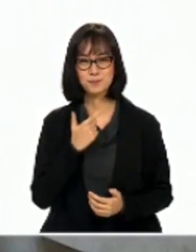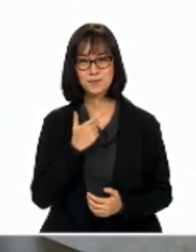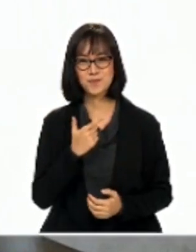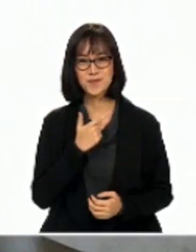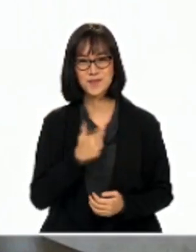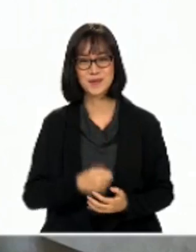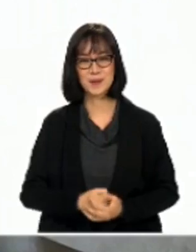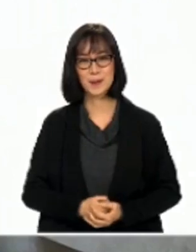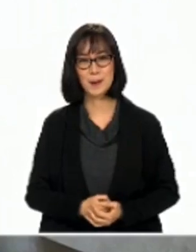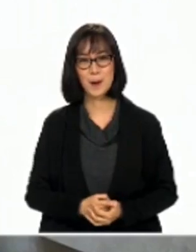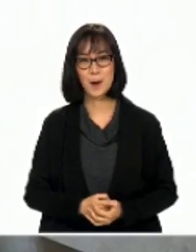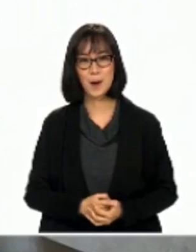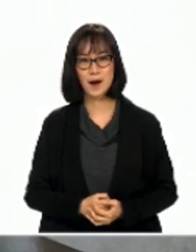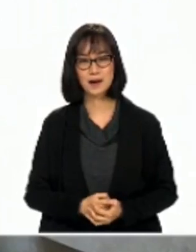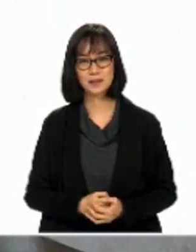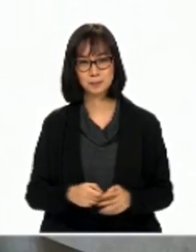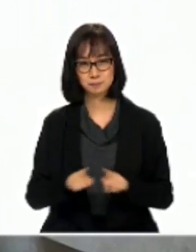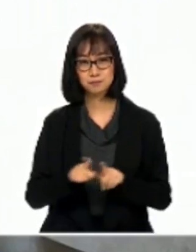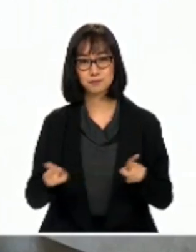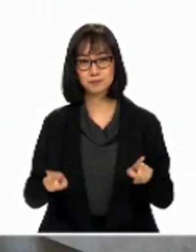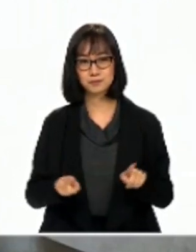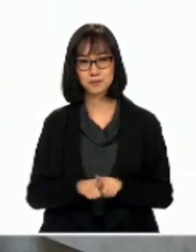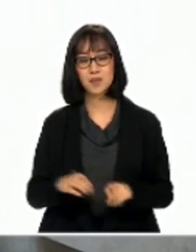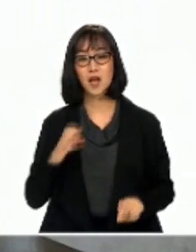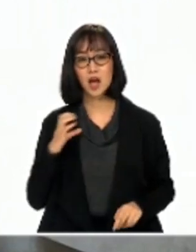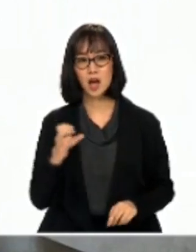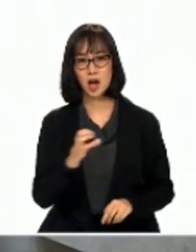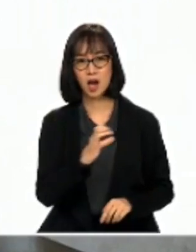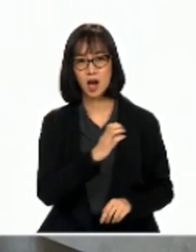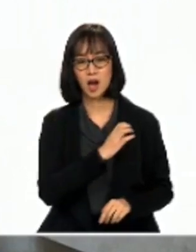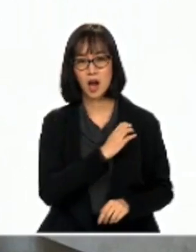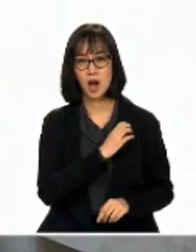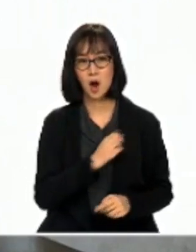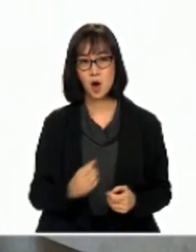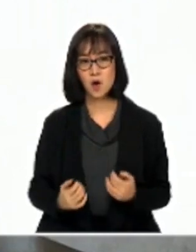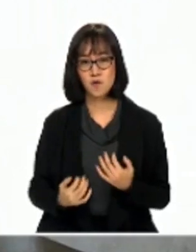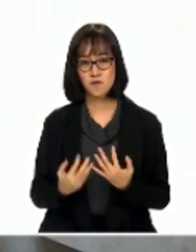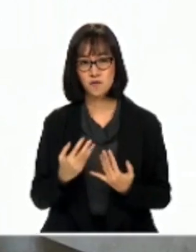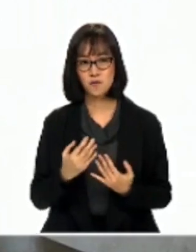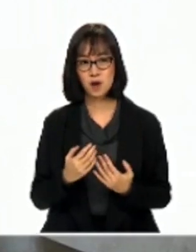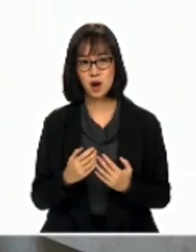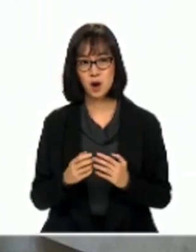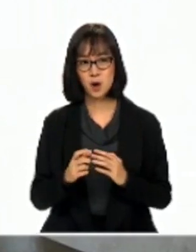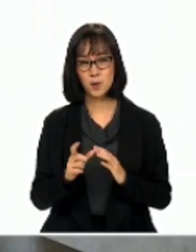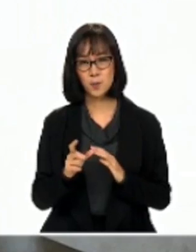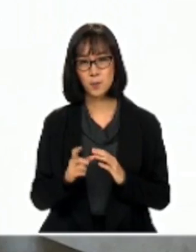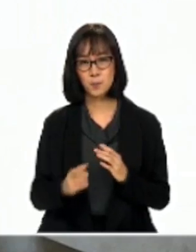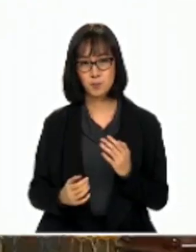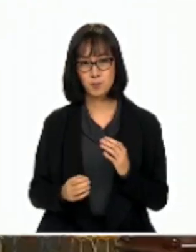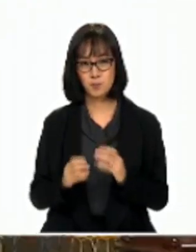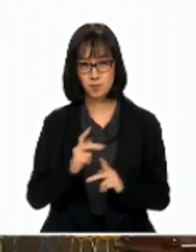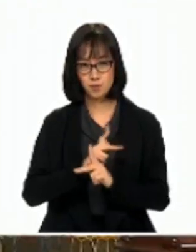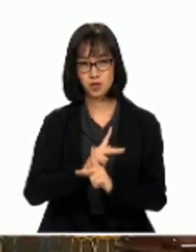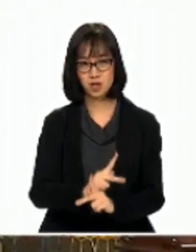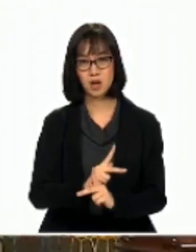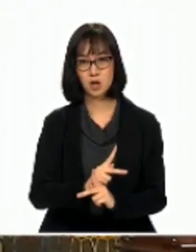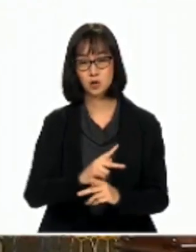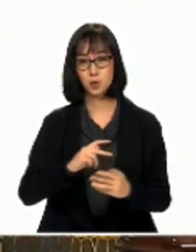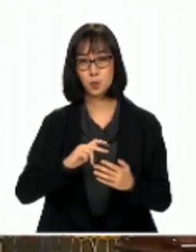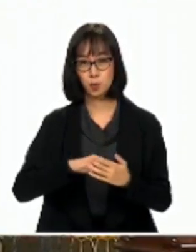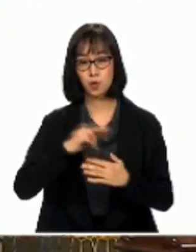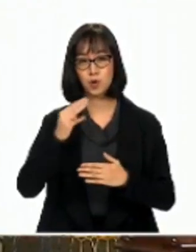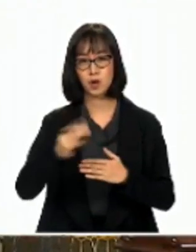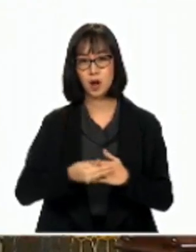I also call on Congress to pass a law mandating a fire protection modernization program. Diyan tayo nagano. If you go to